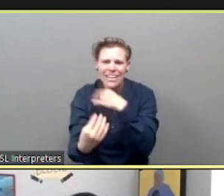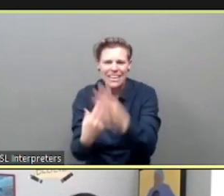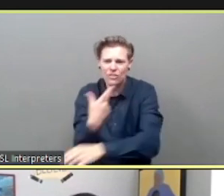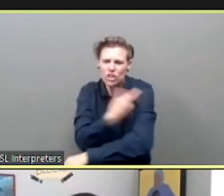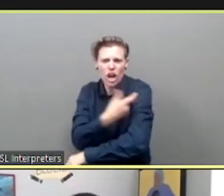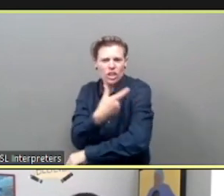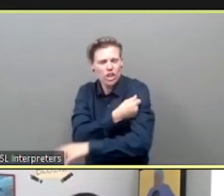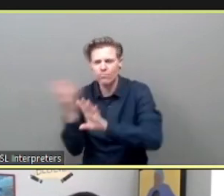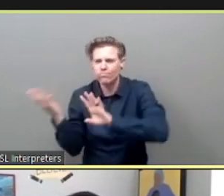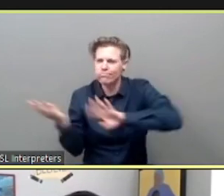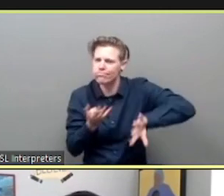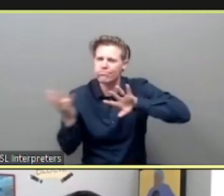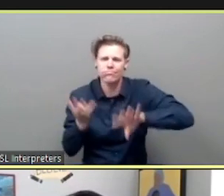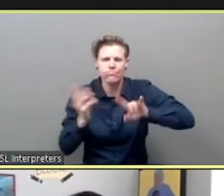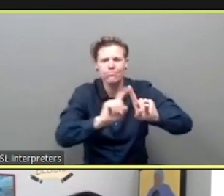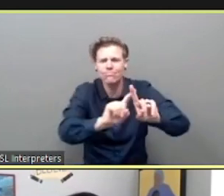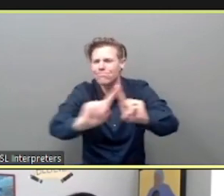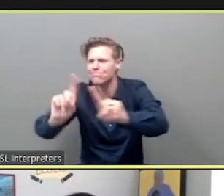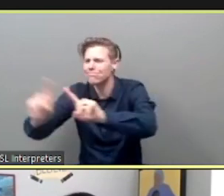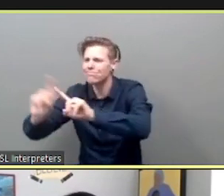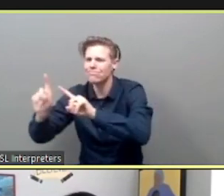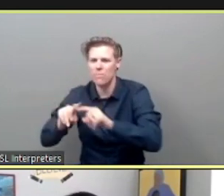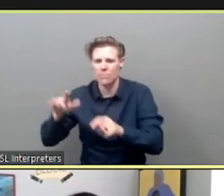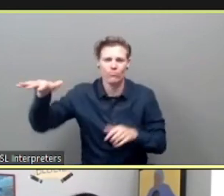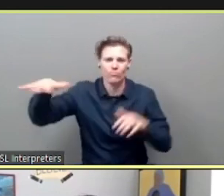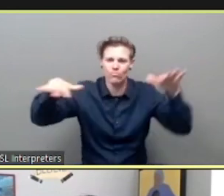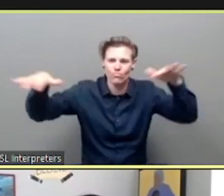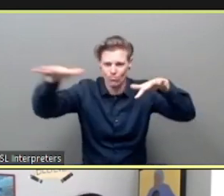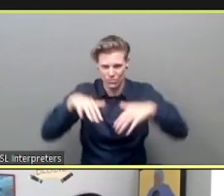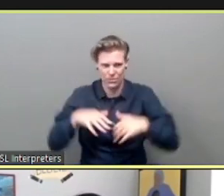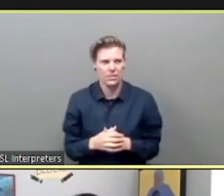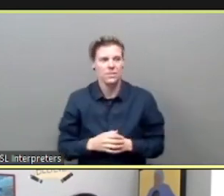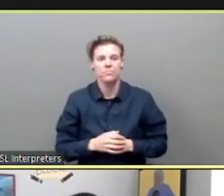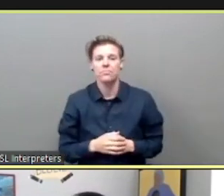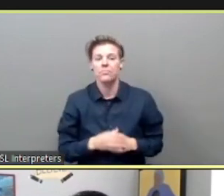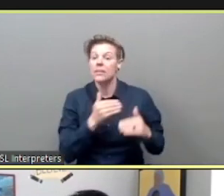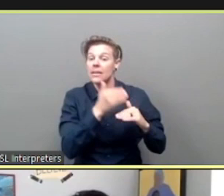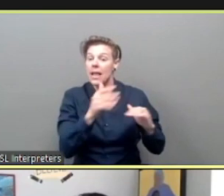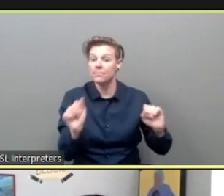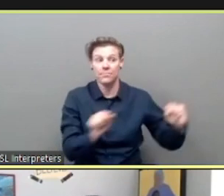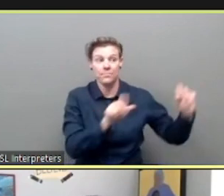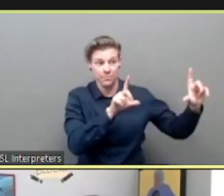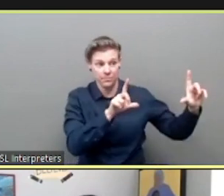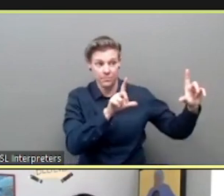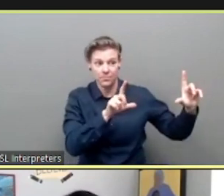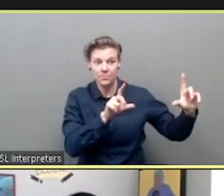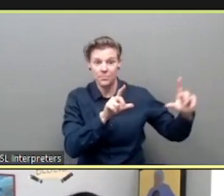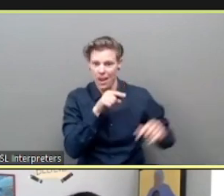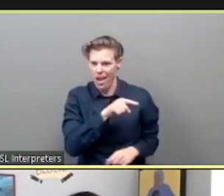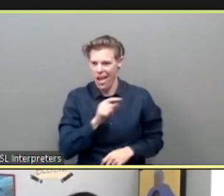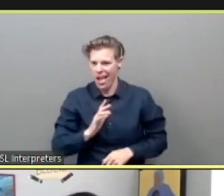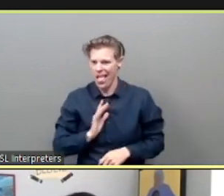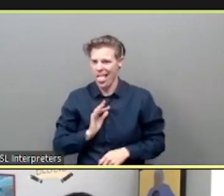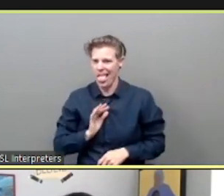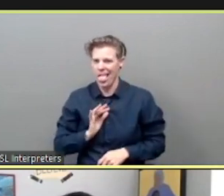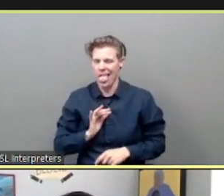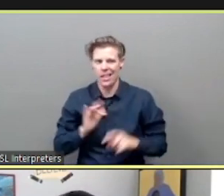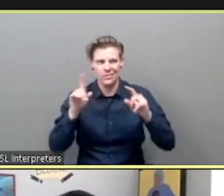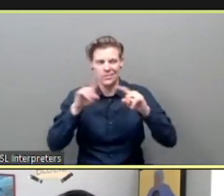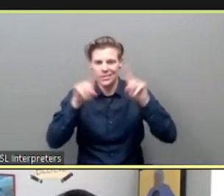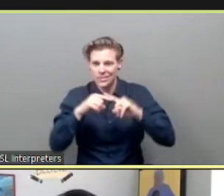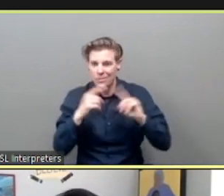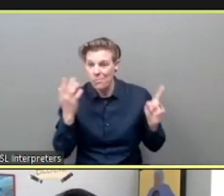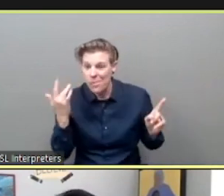vaccinated. Next slide. This is a very cool slide. I really like it because it says that